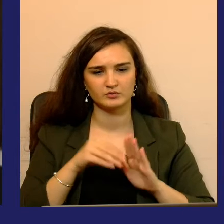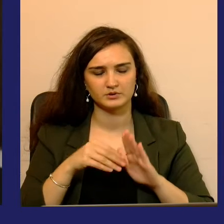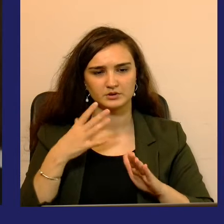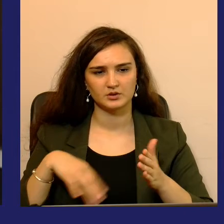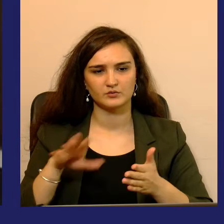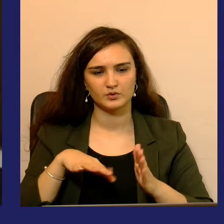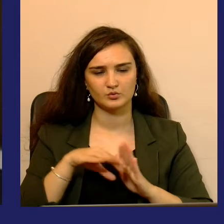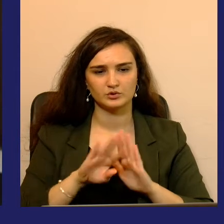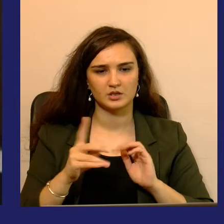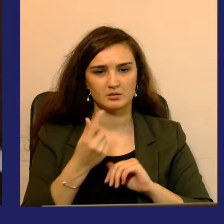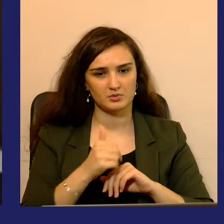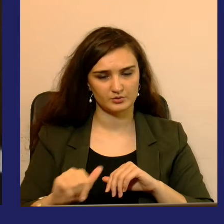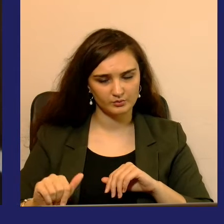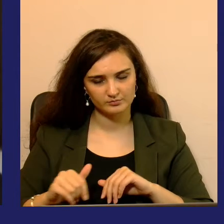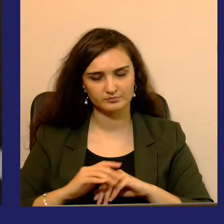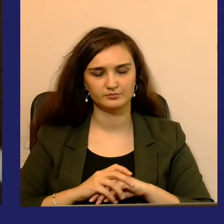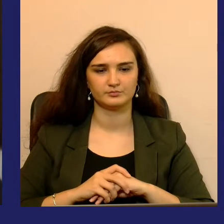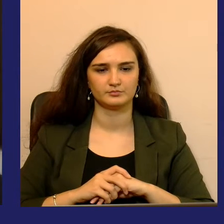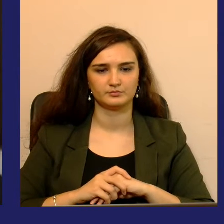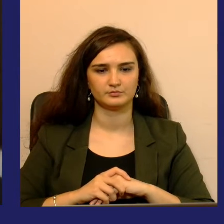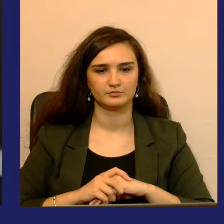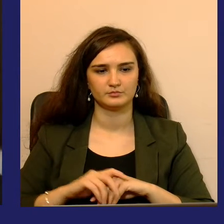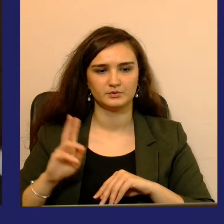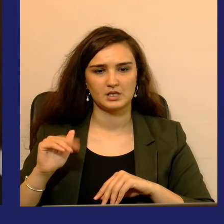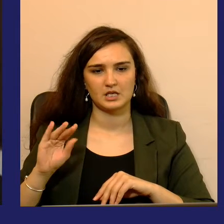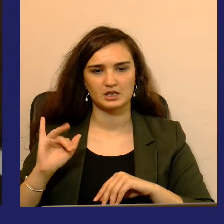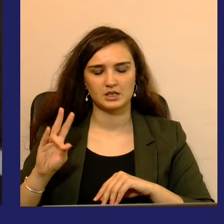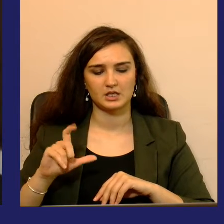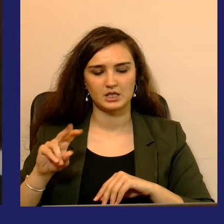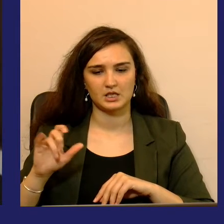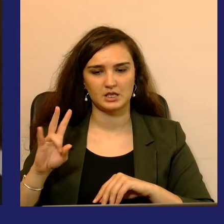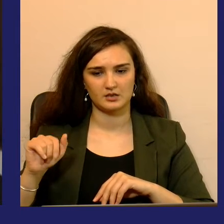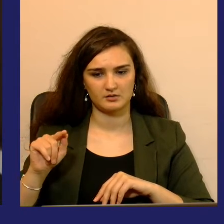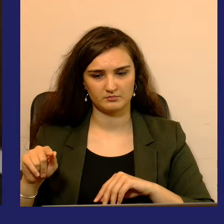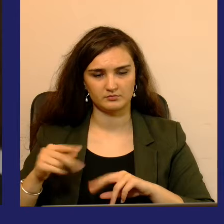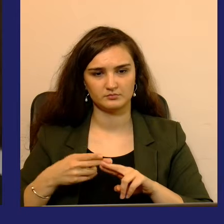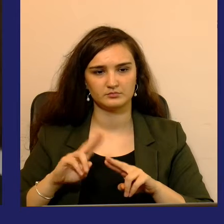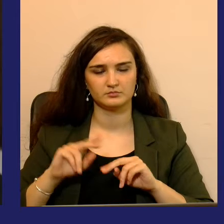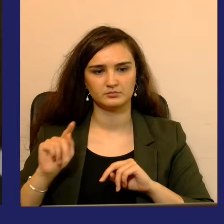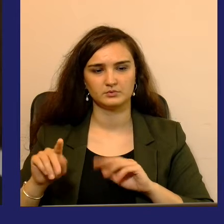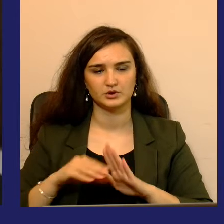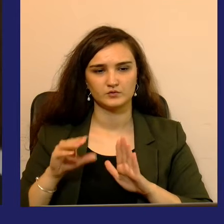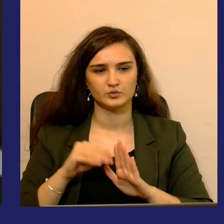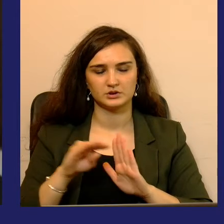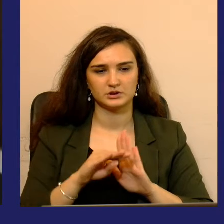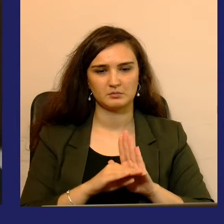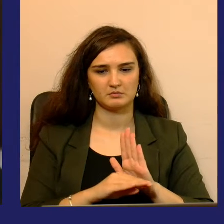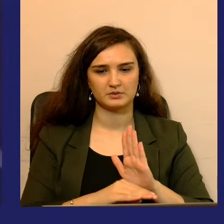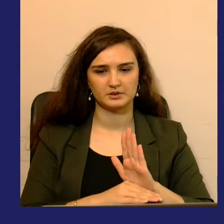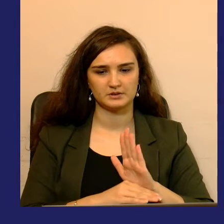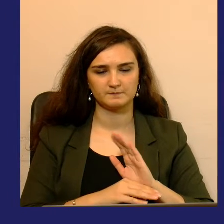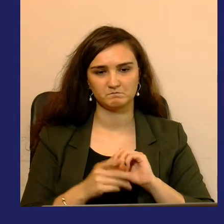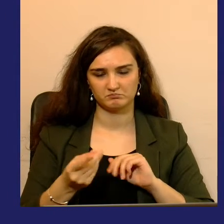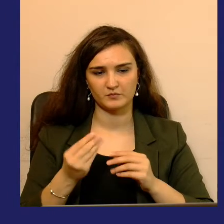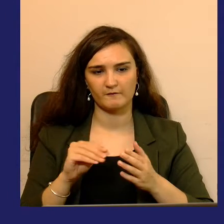Elena, senior global advisor from the International Foundation for Electoral Systems, IFES.